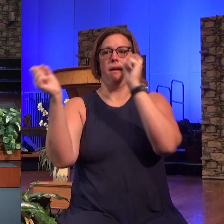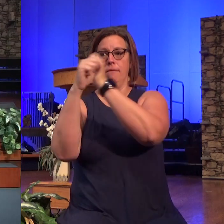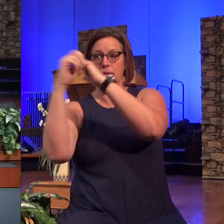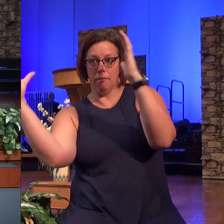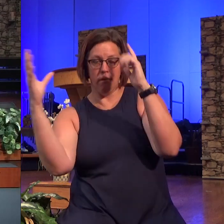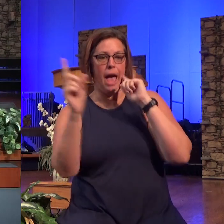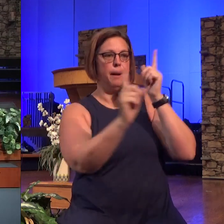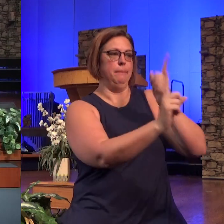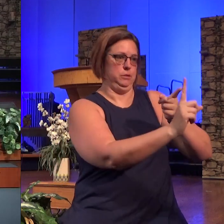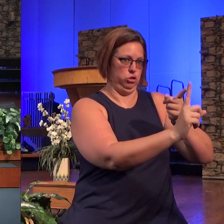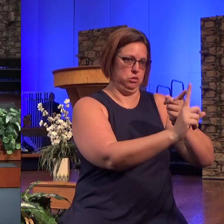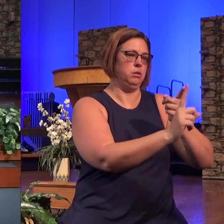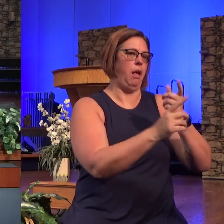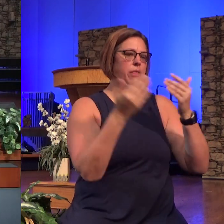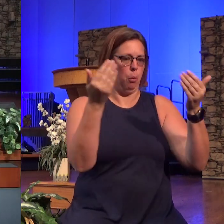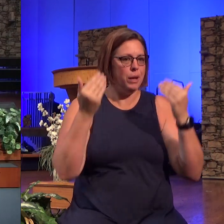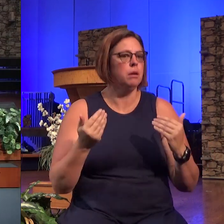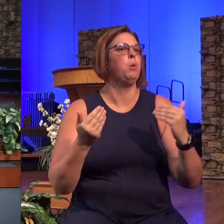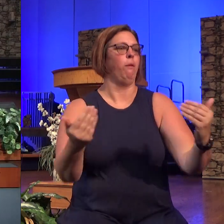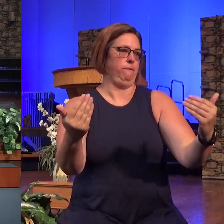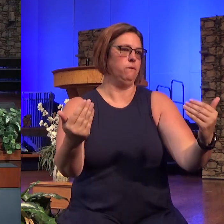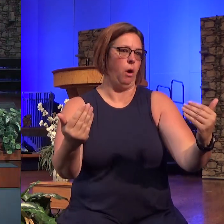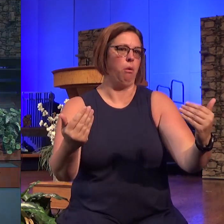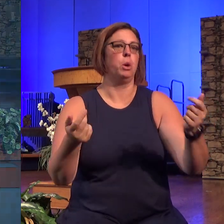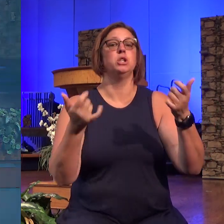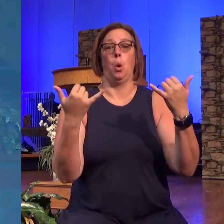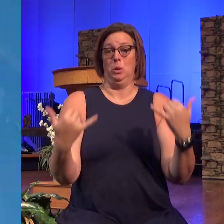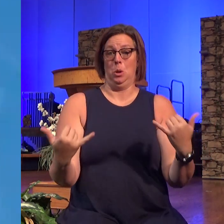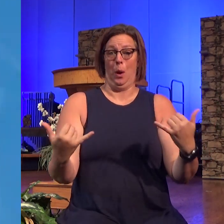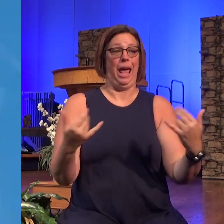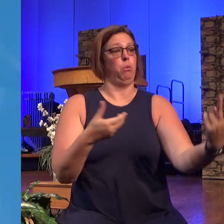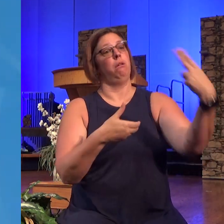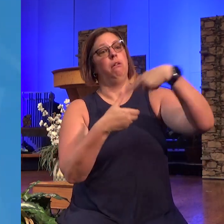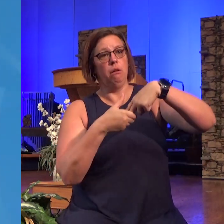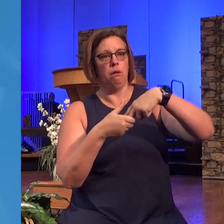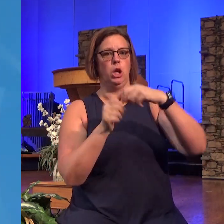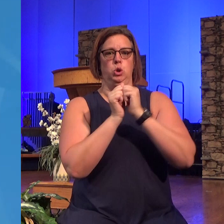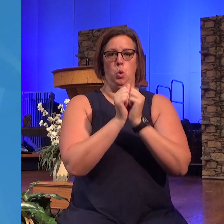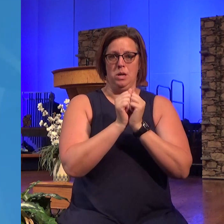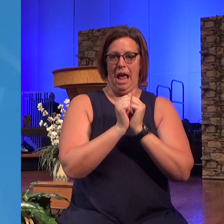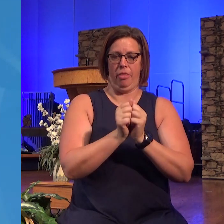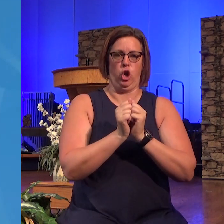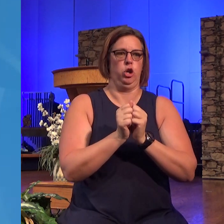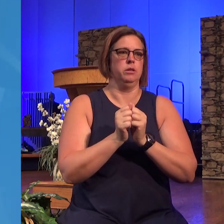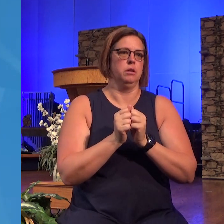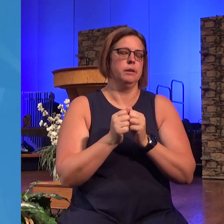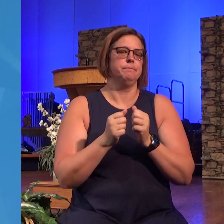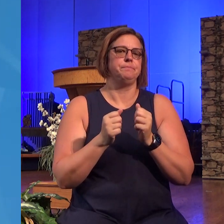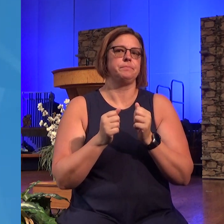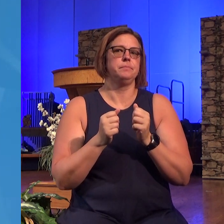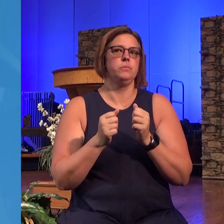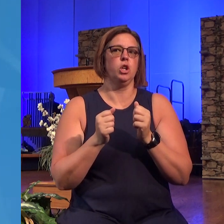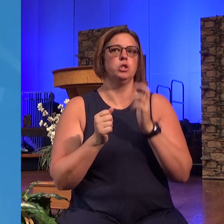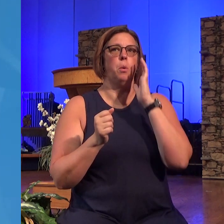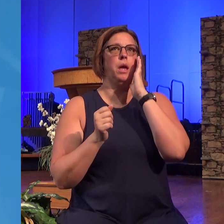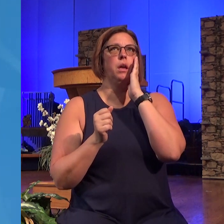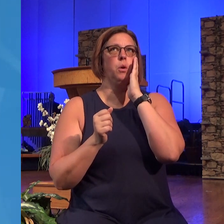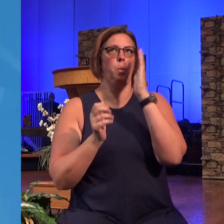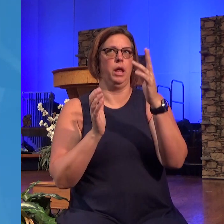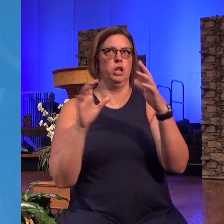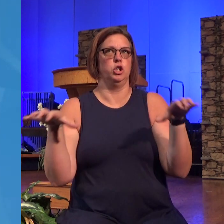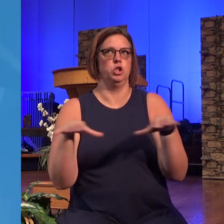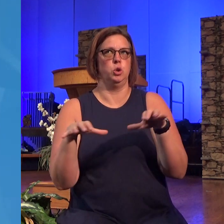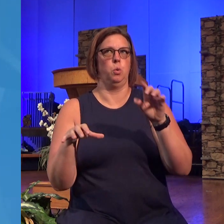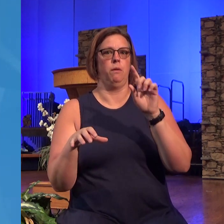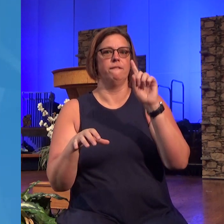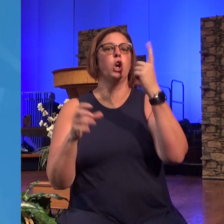that propels us forward, and we want to invite you now to speak that vision and mission aloud with us. So we're going to read, first of all, our